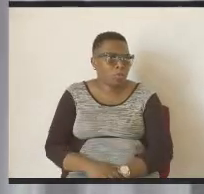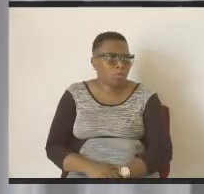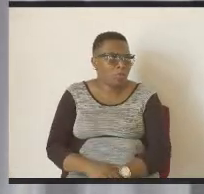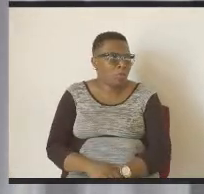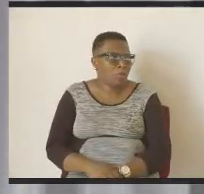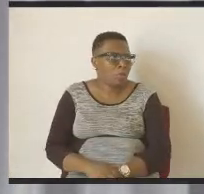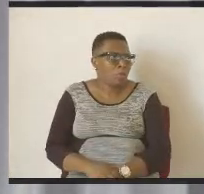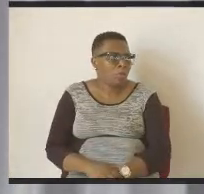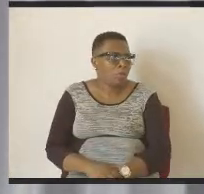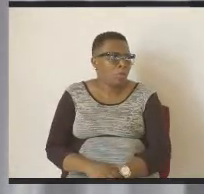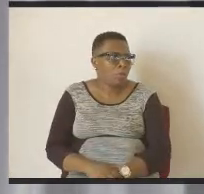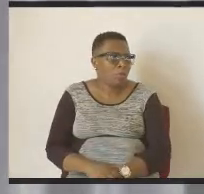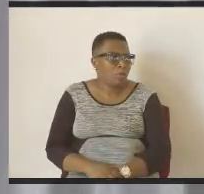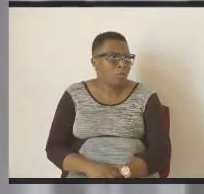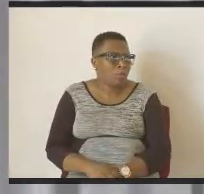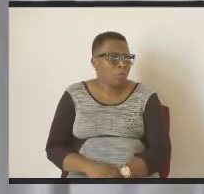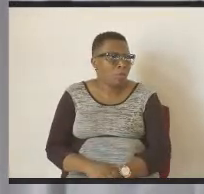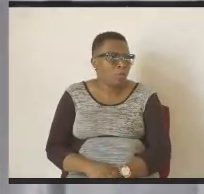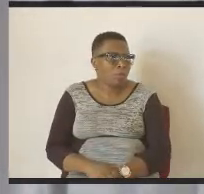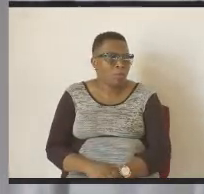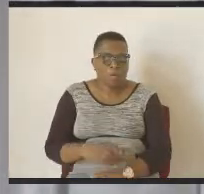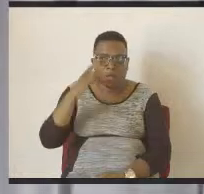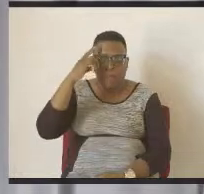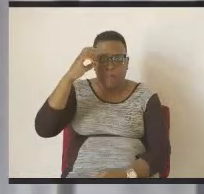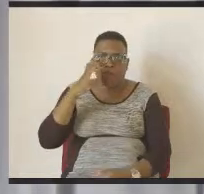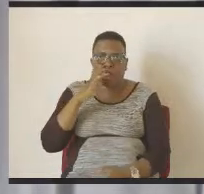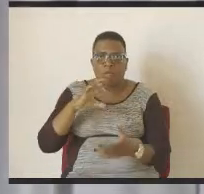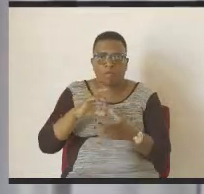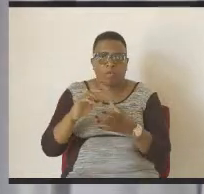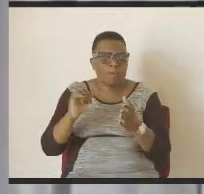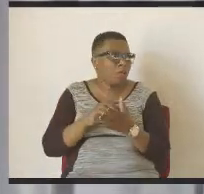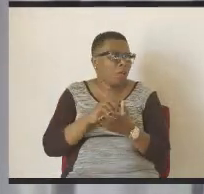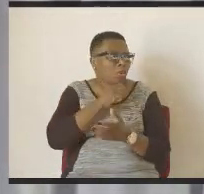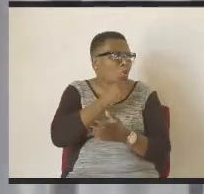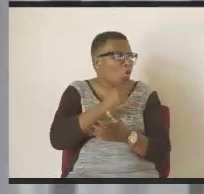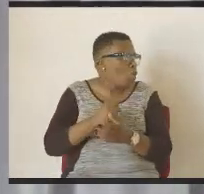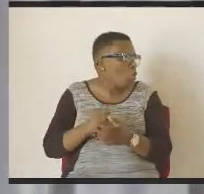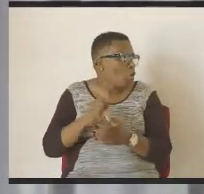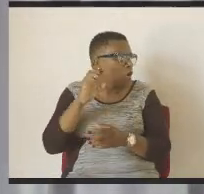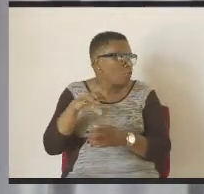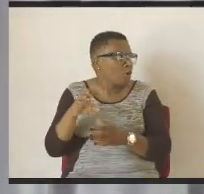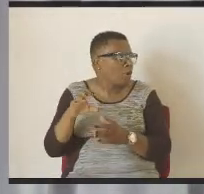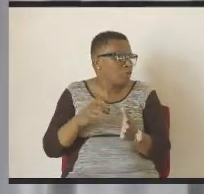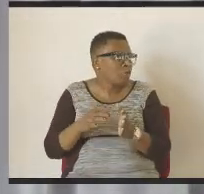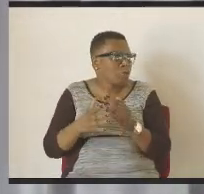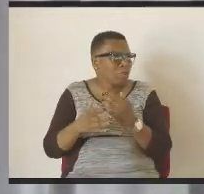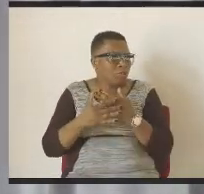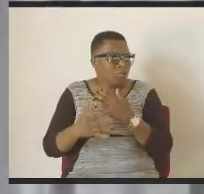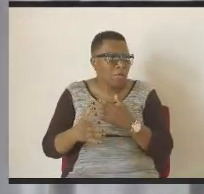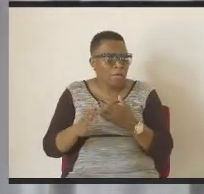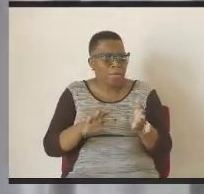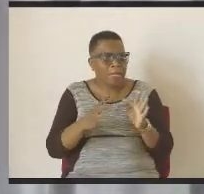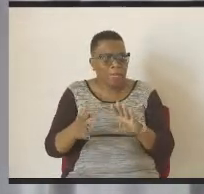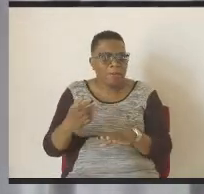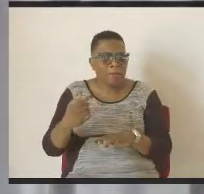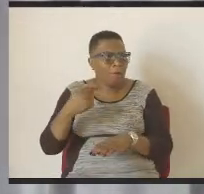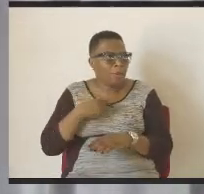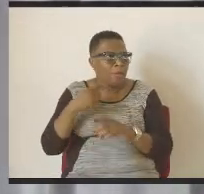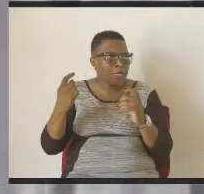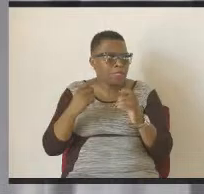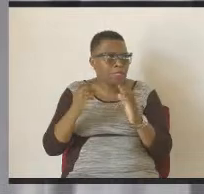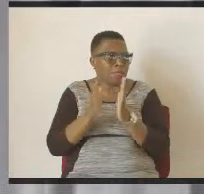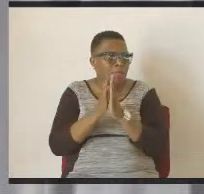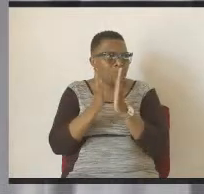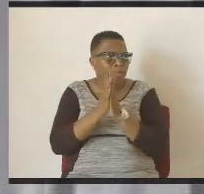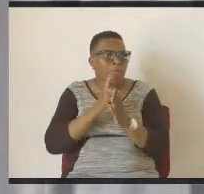It was on that old rugged cross. Jesus bled and died for my sins. Praise be to God. Amen,